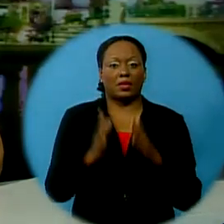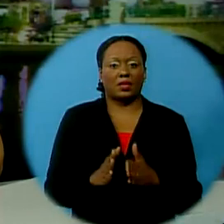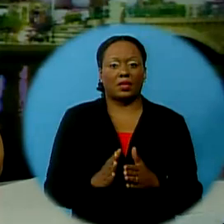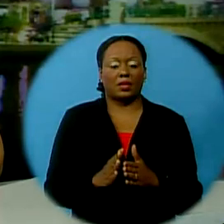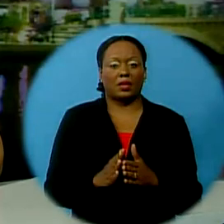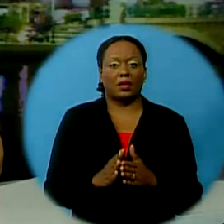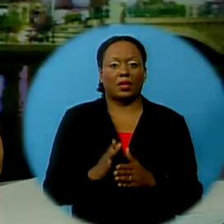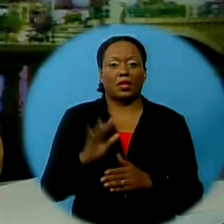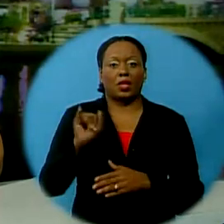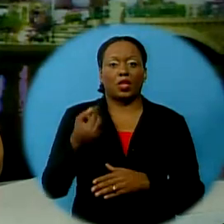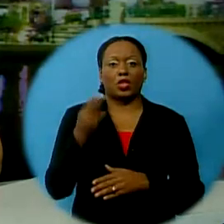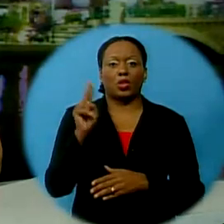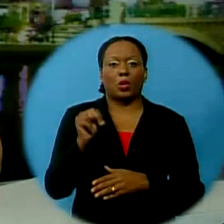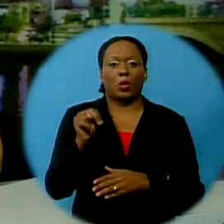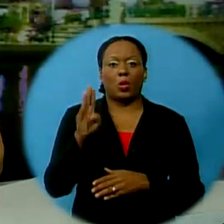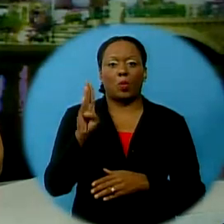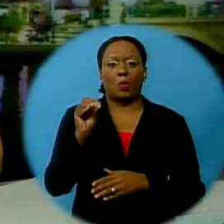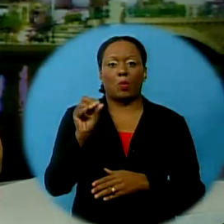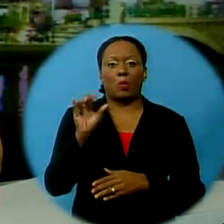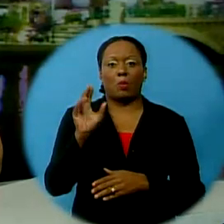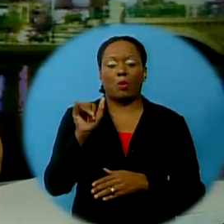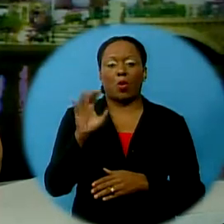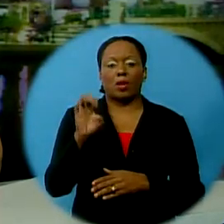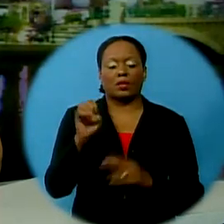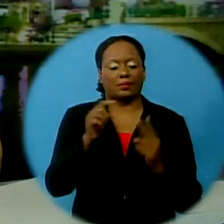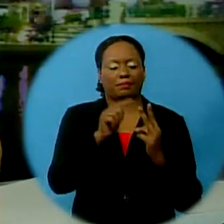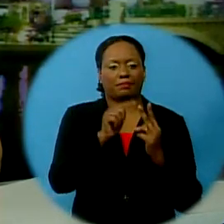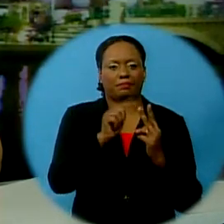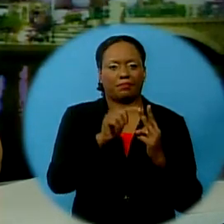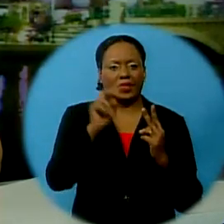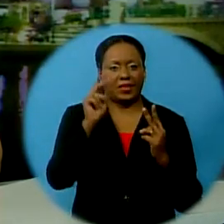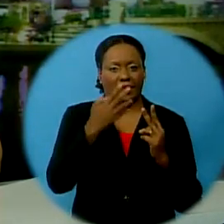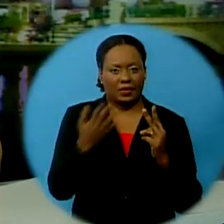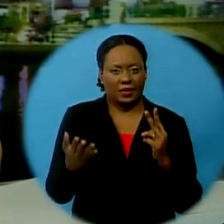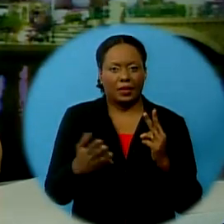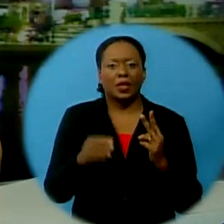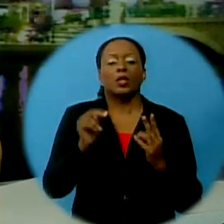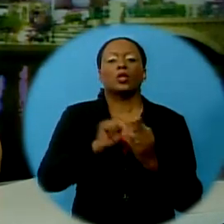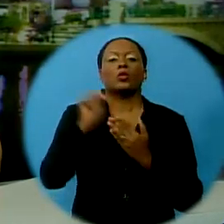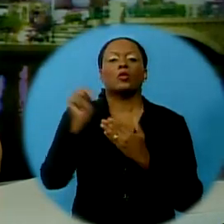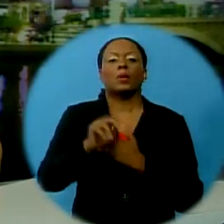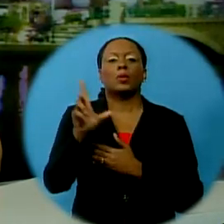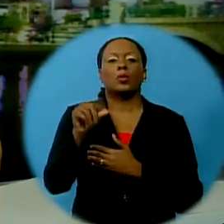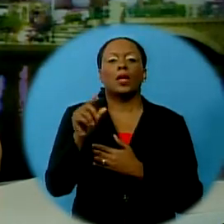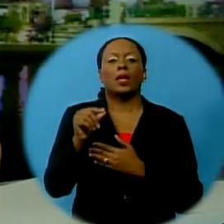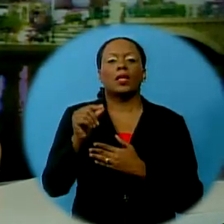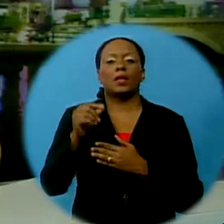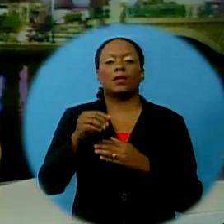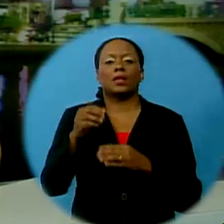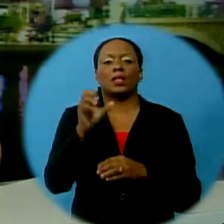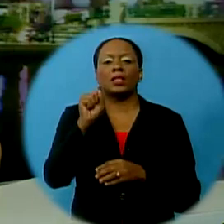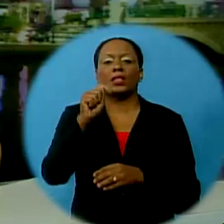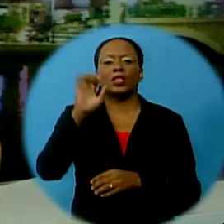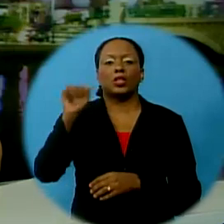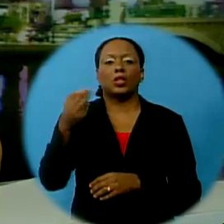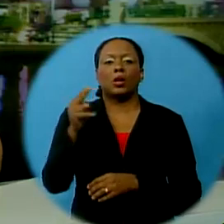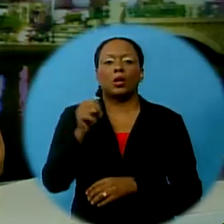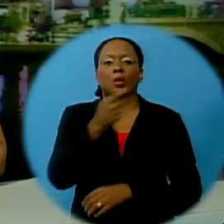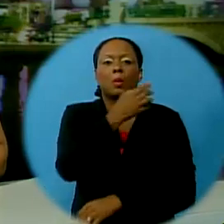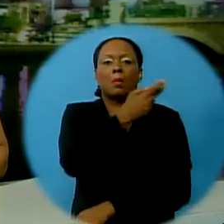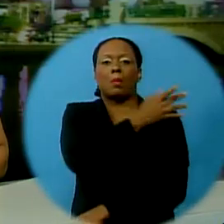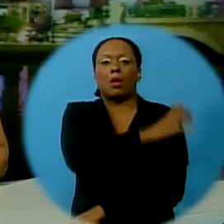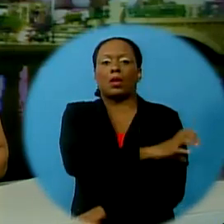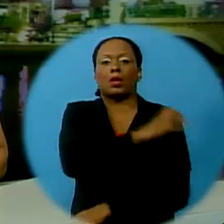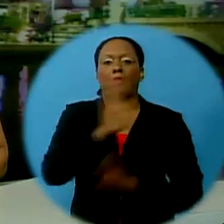John Boyce says November 20th has been earmarked as a date for the long-awaited opening of the St. John Polyclinic.